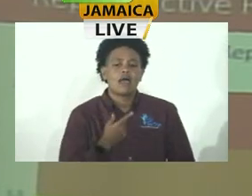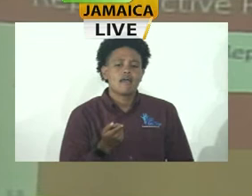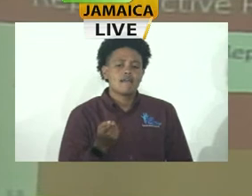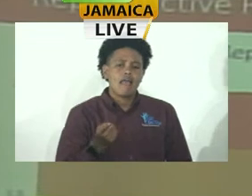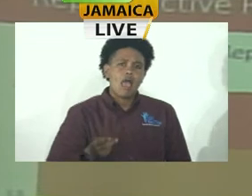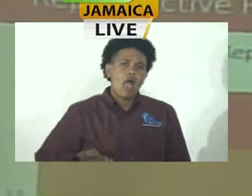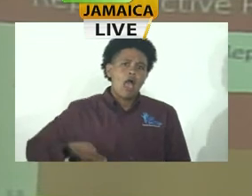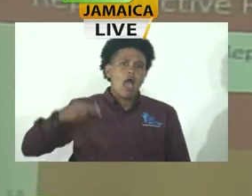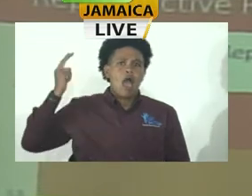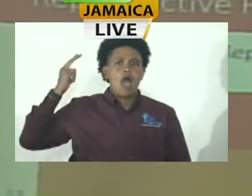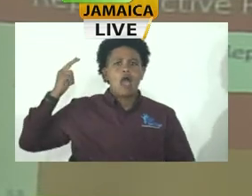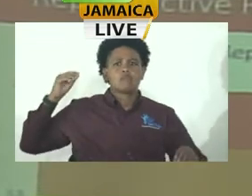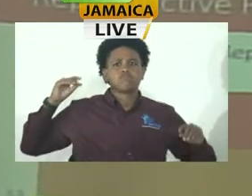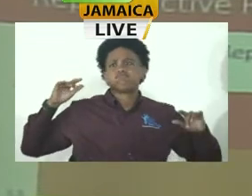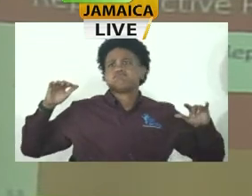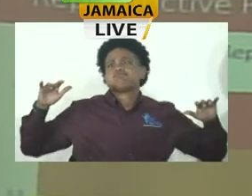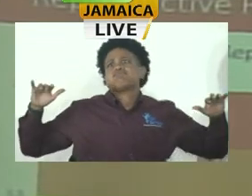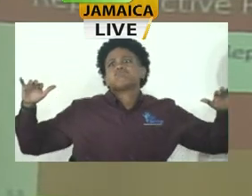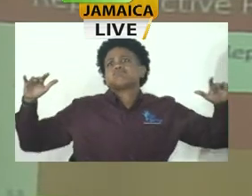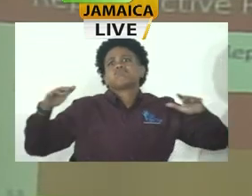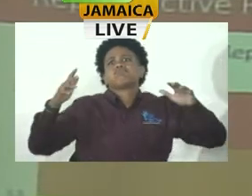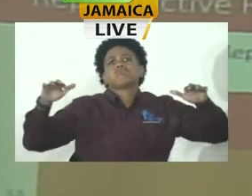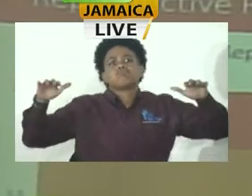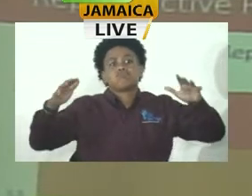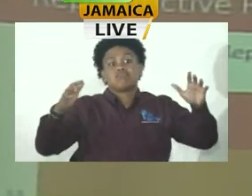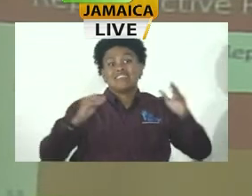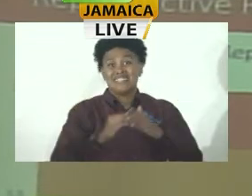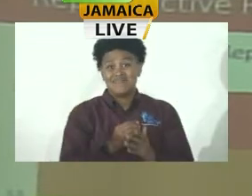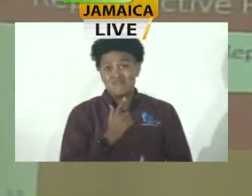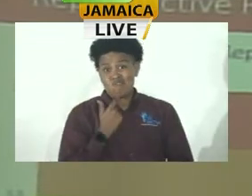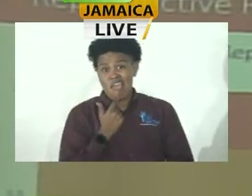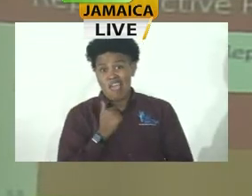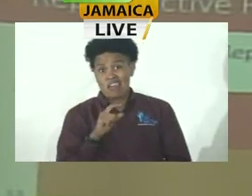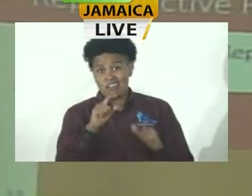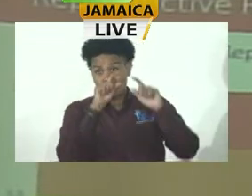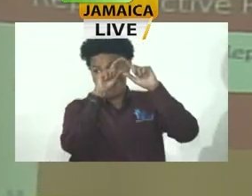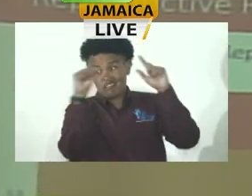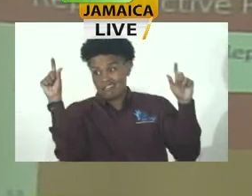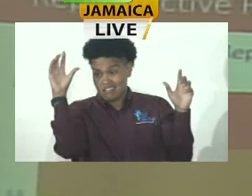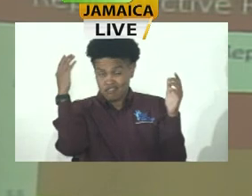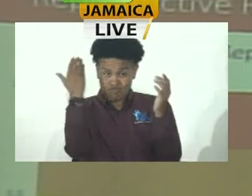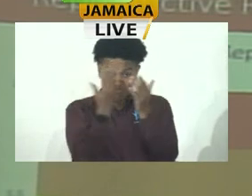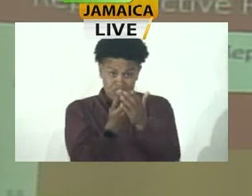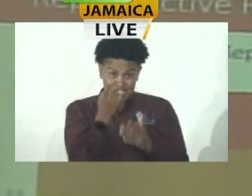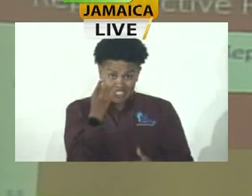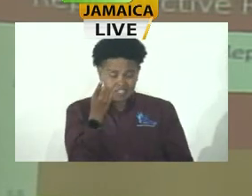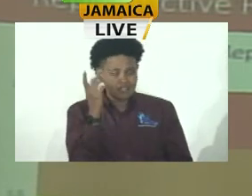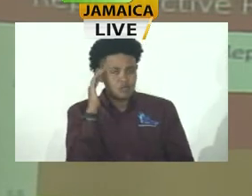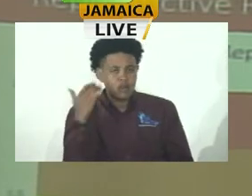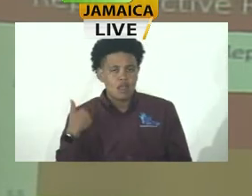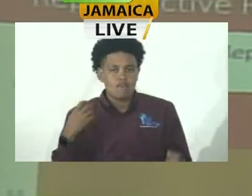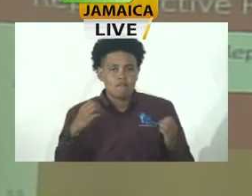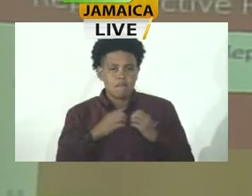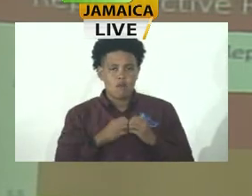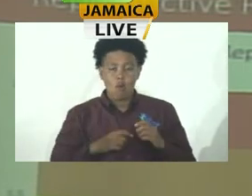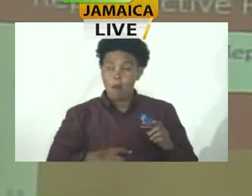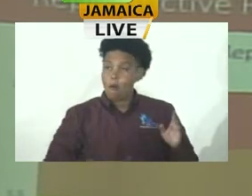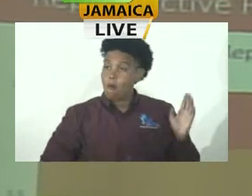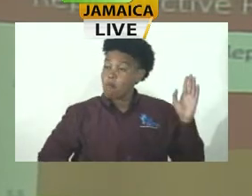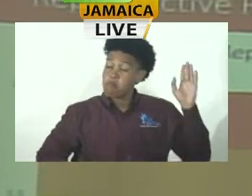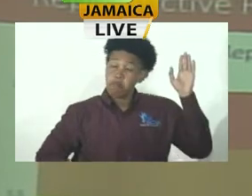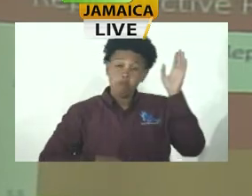high exponential increase and if you are in the red you're going to have your numbers shooting up